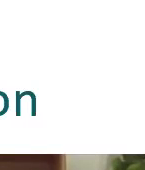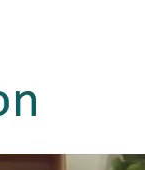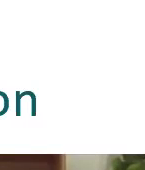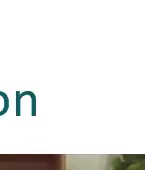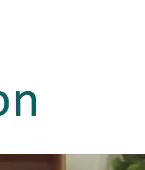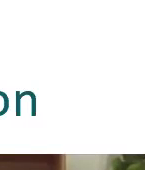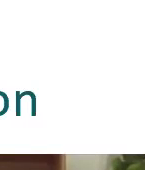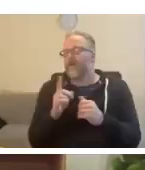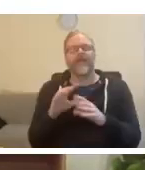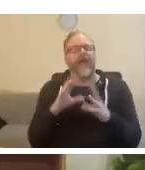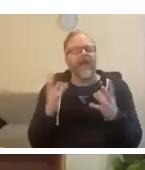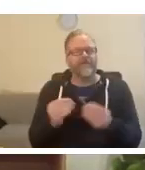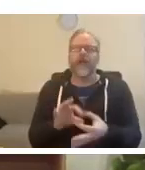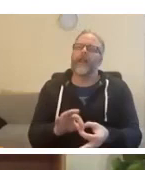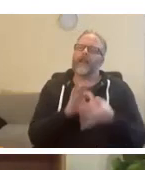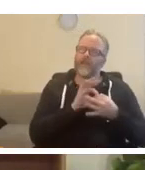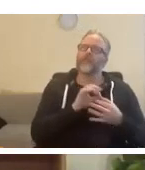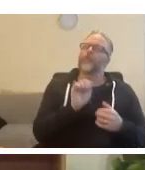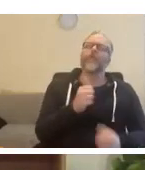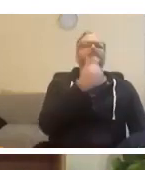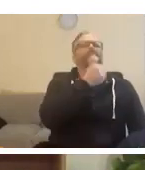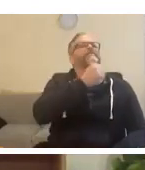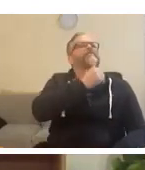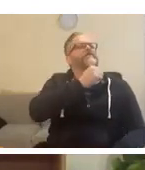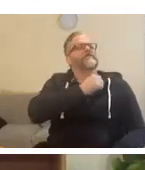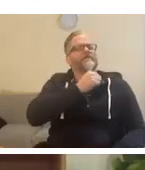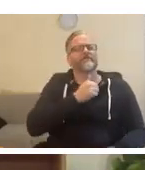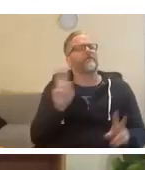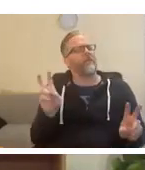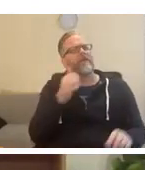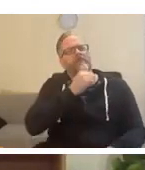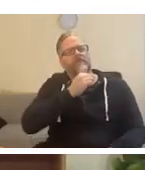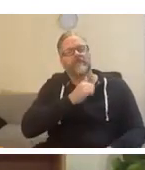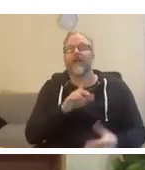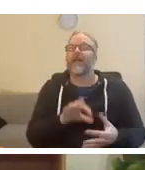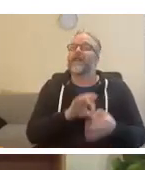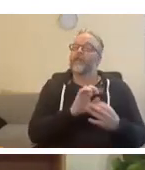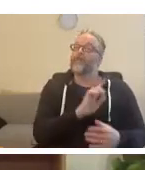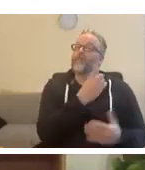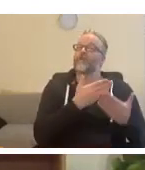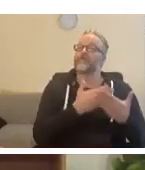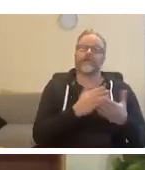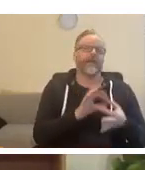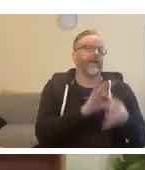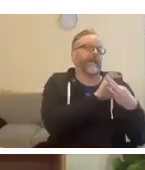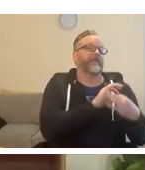but everything was linked back to those preferences, and I think this links us back to the first study as well.